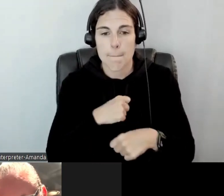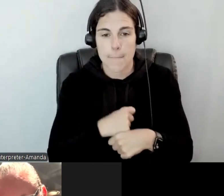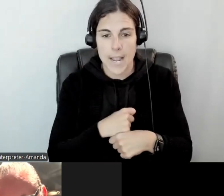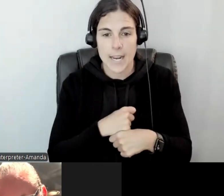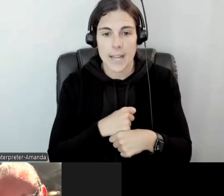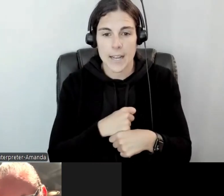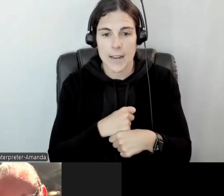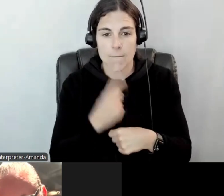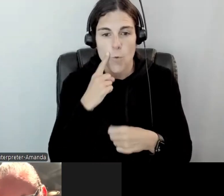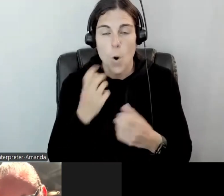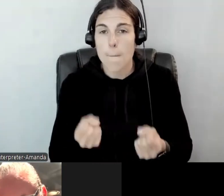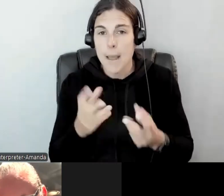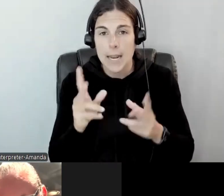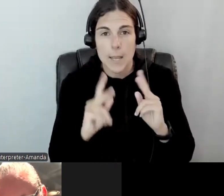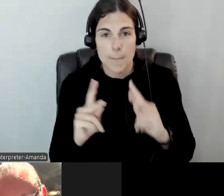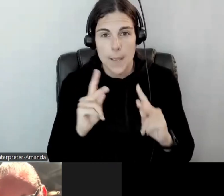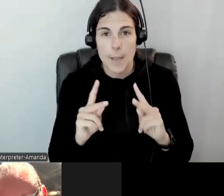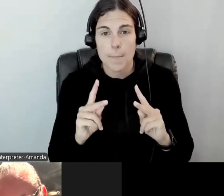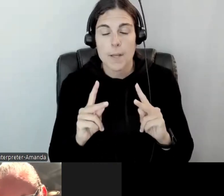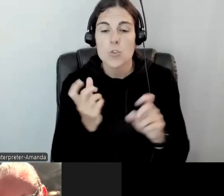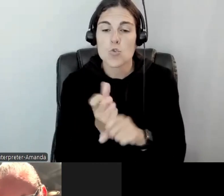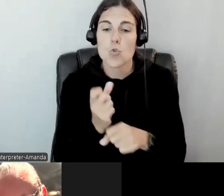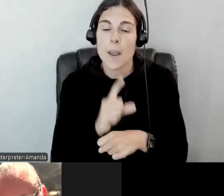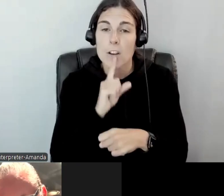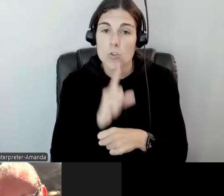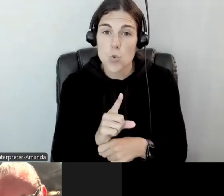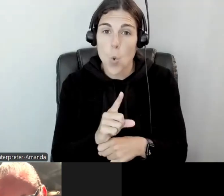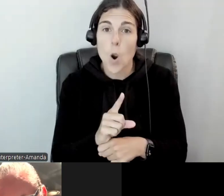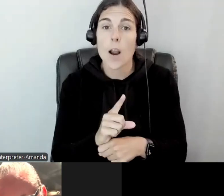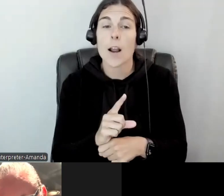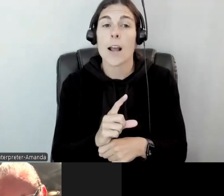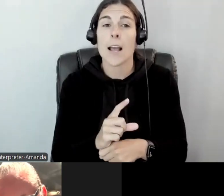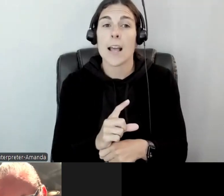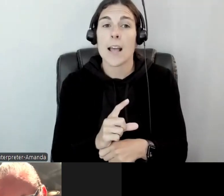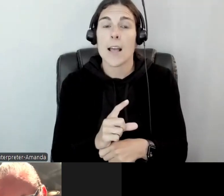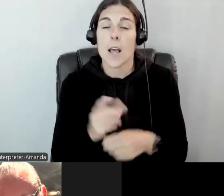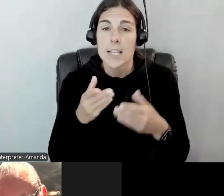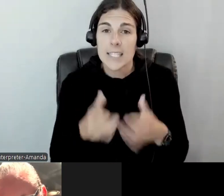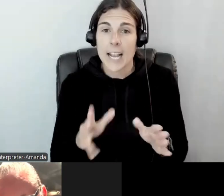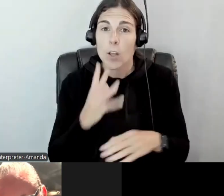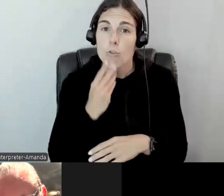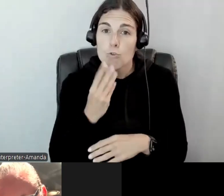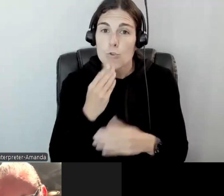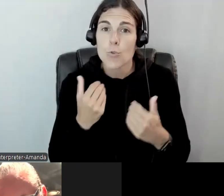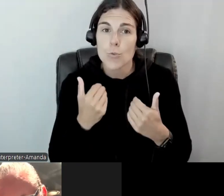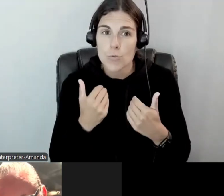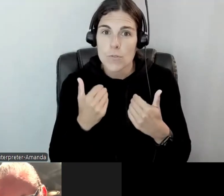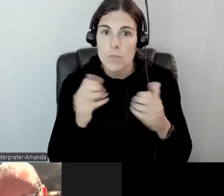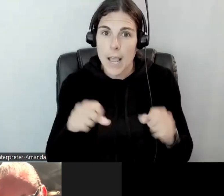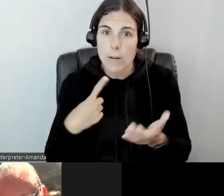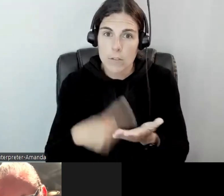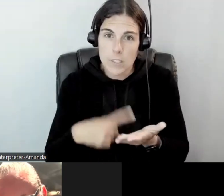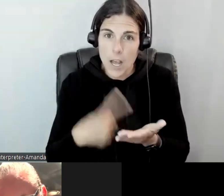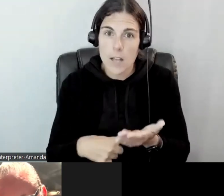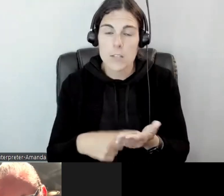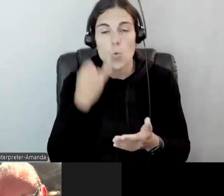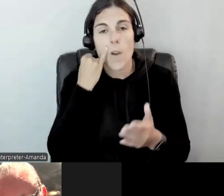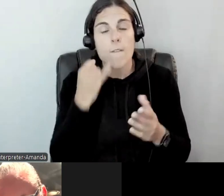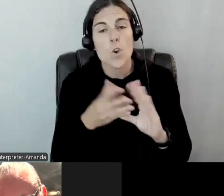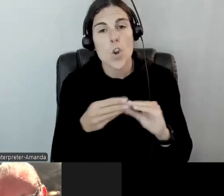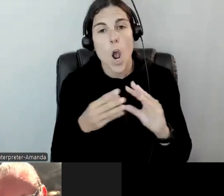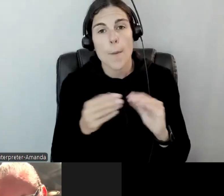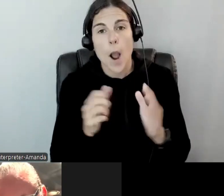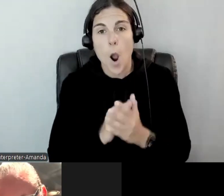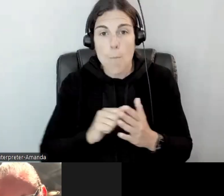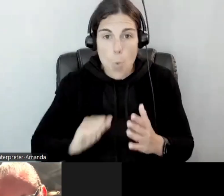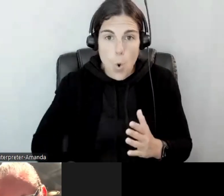pluralistic was to make sure that secular Jews had a seat at the table, so that when we talk about abortion, for example, I